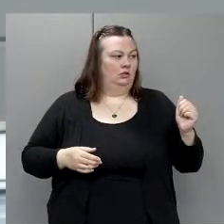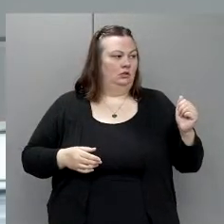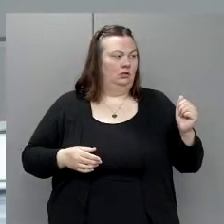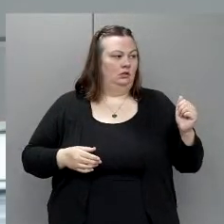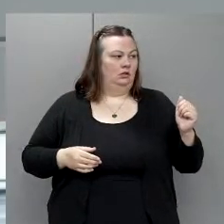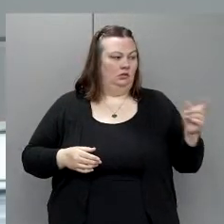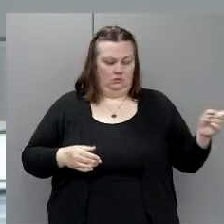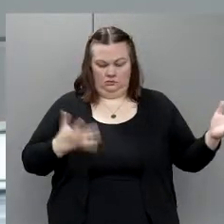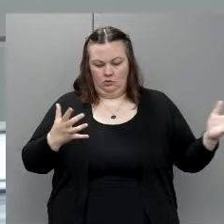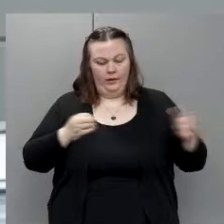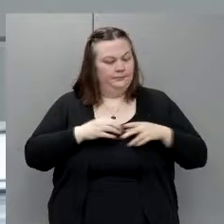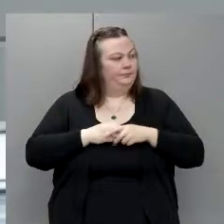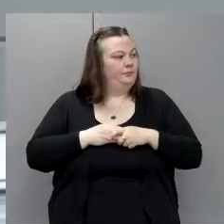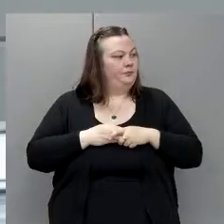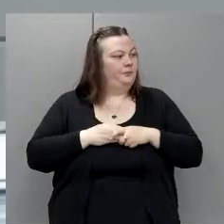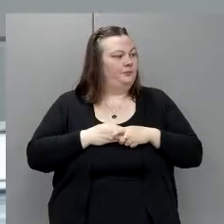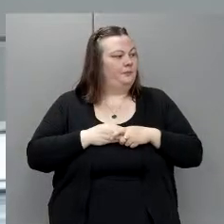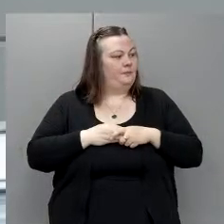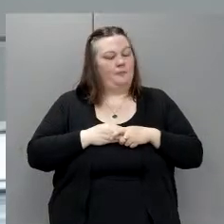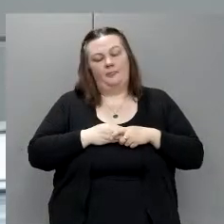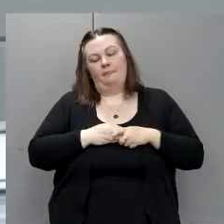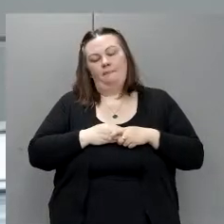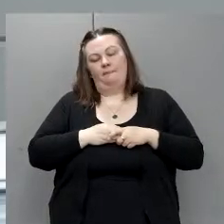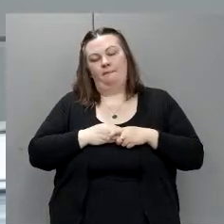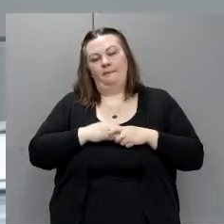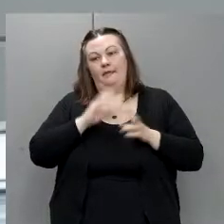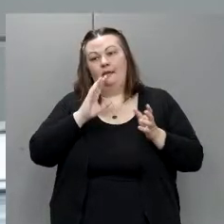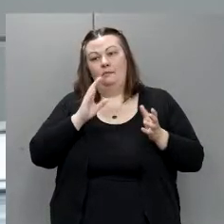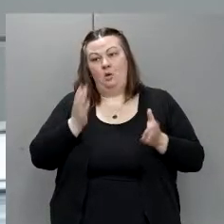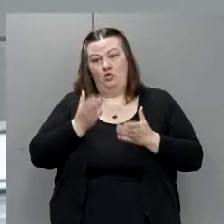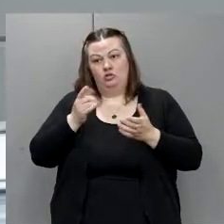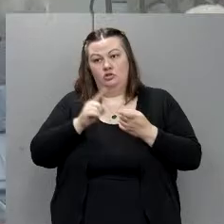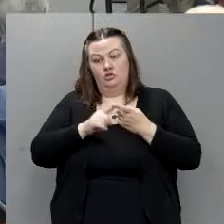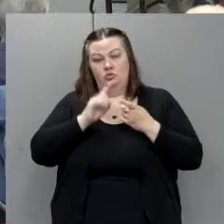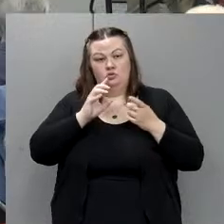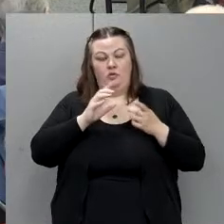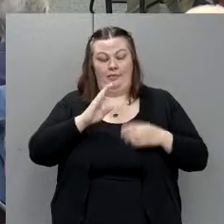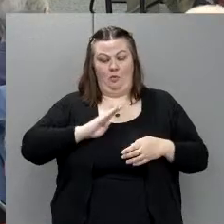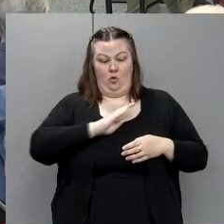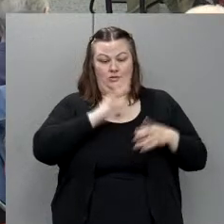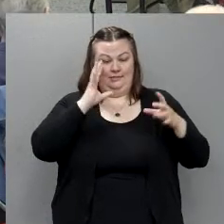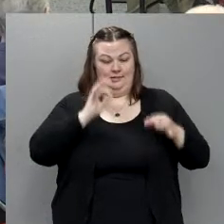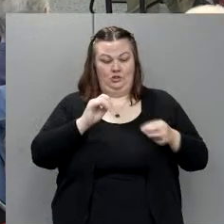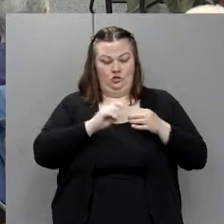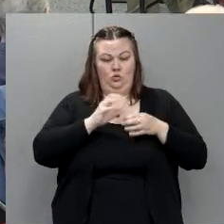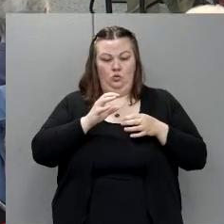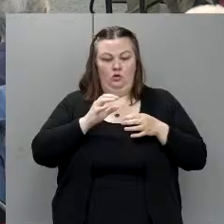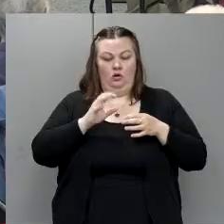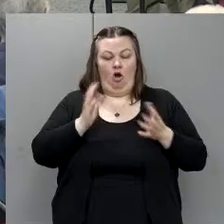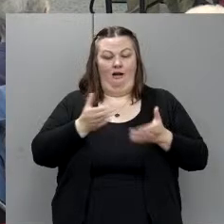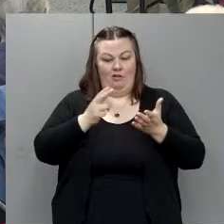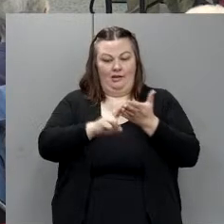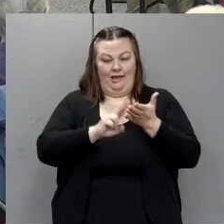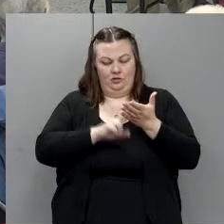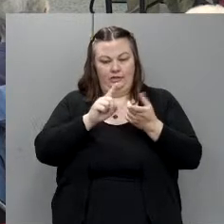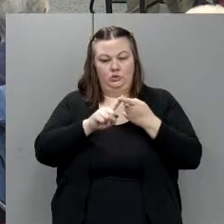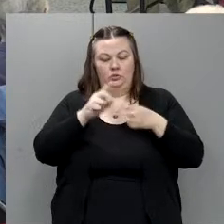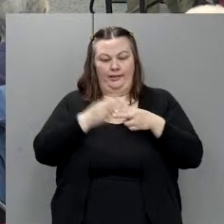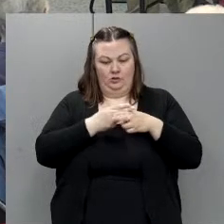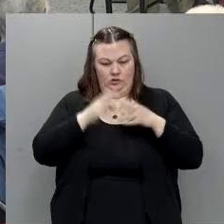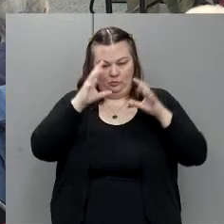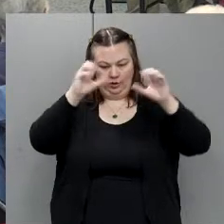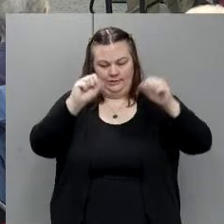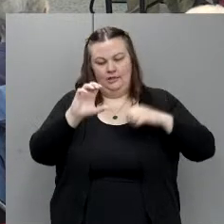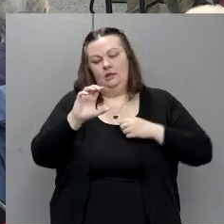I can Go restate ahead. it. It was moved that the board's decision to extend a contract offer to interim